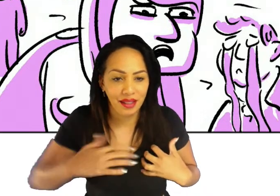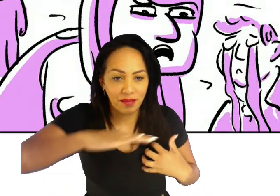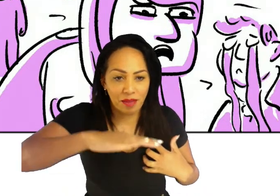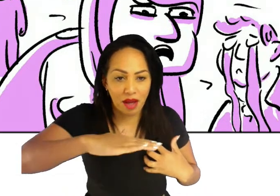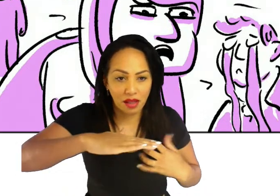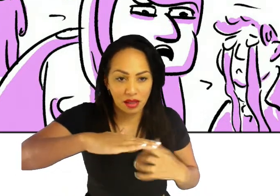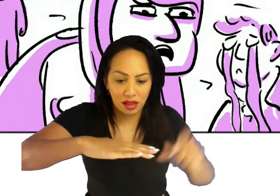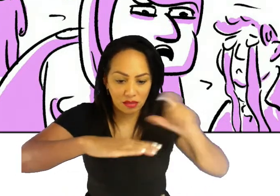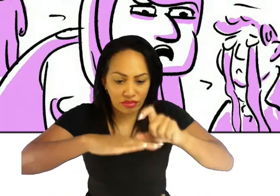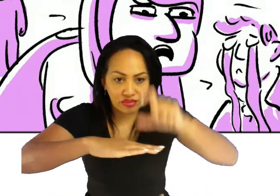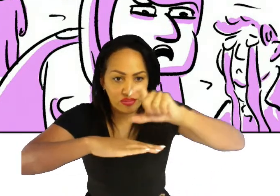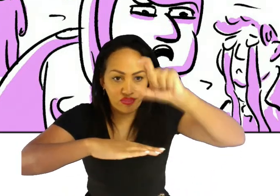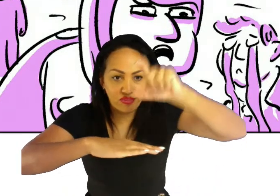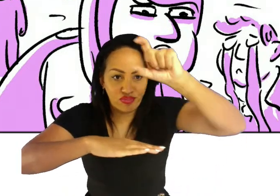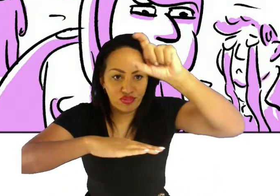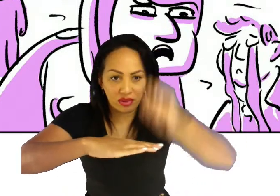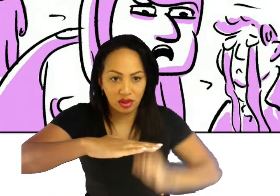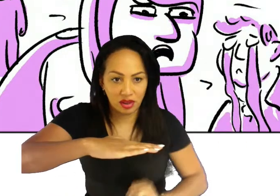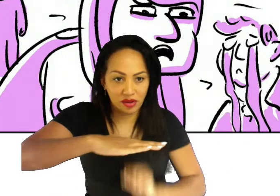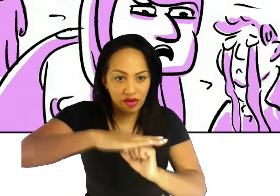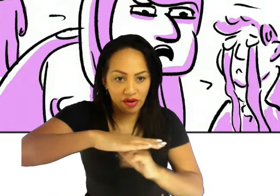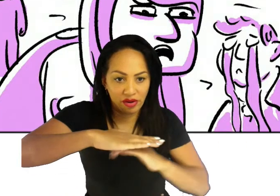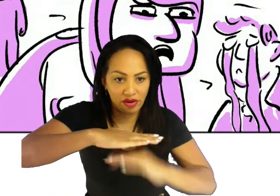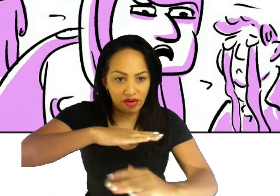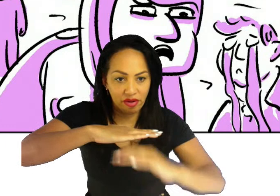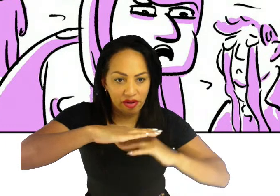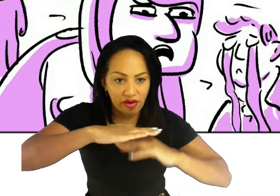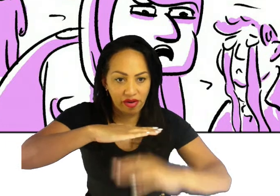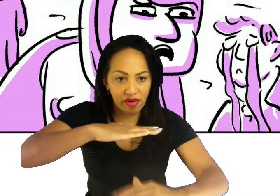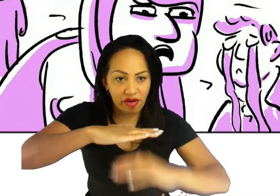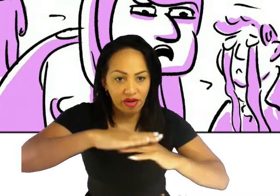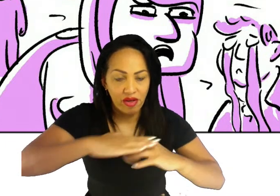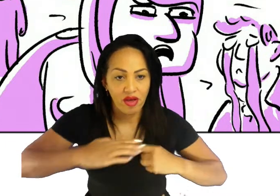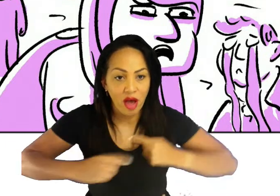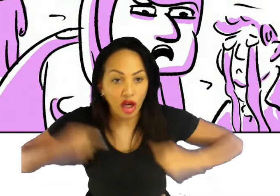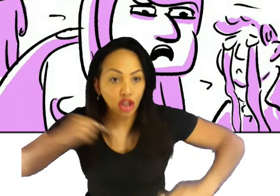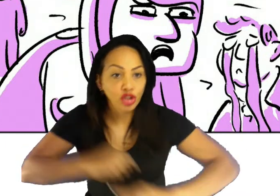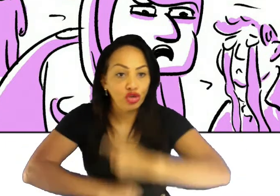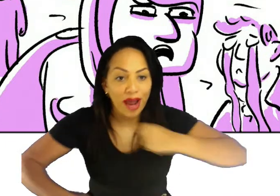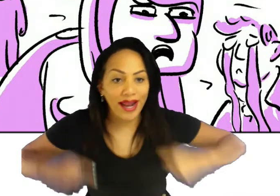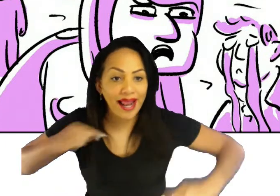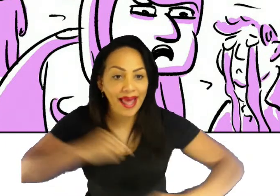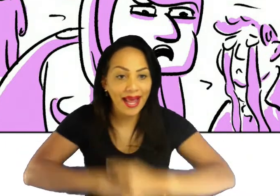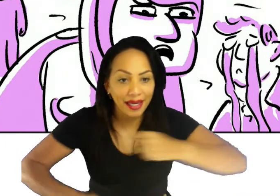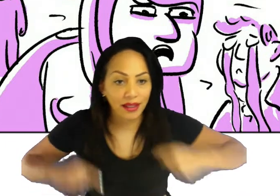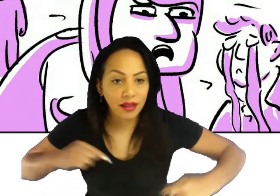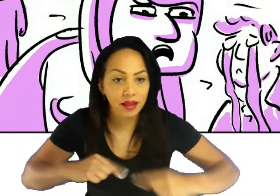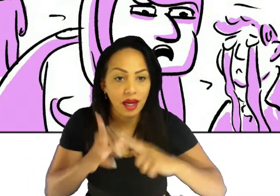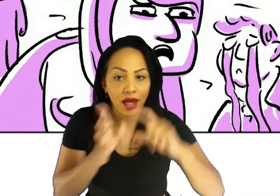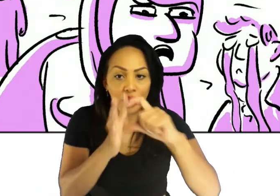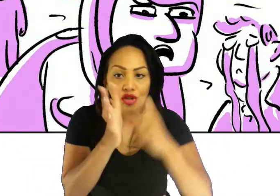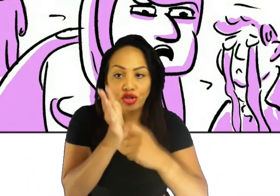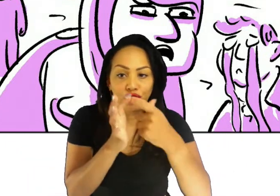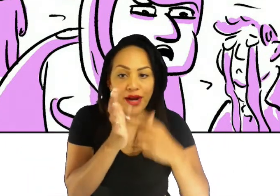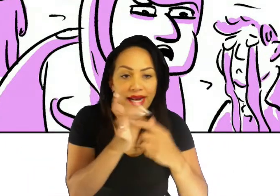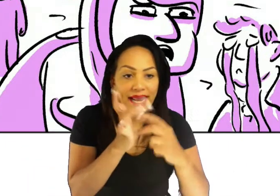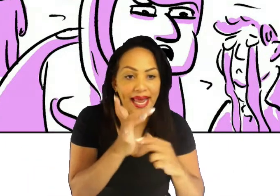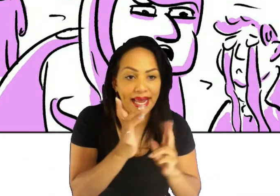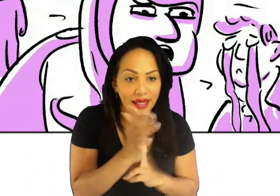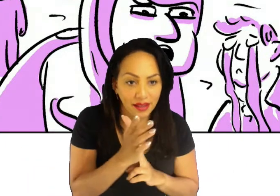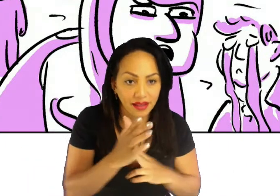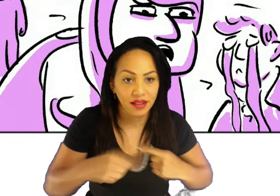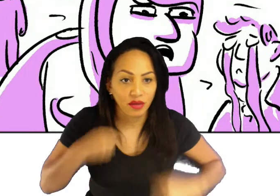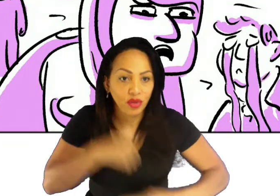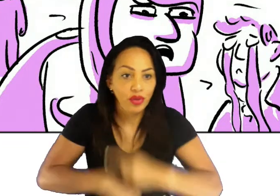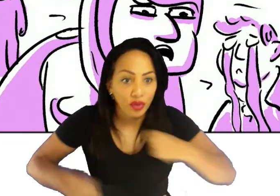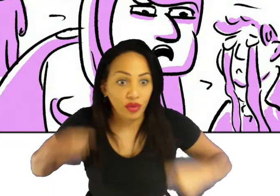a constant flow of adrenaline. Beyond that, you've got the fact